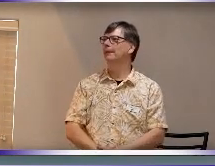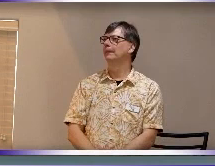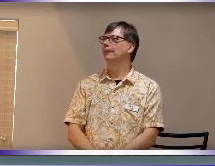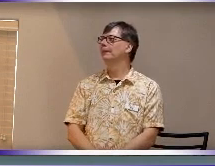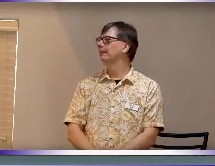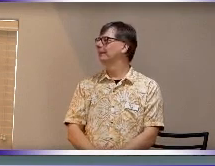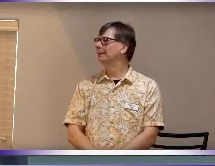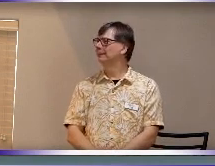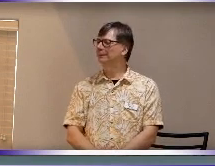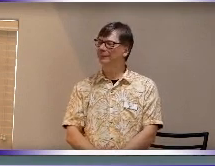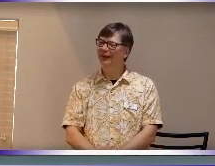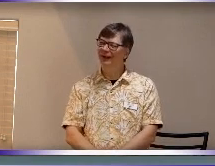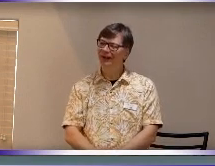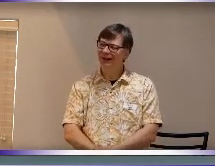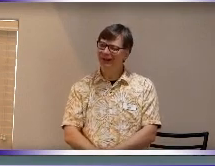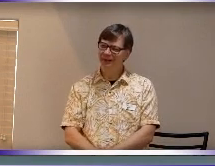oh, great.